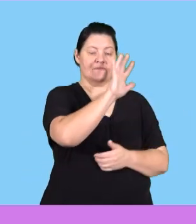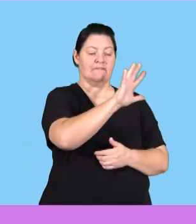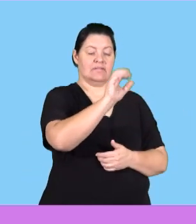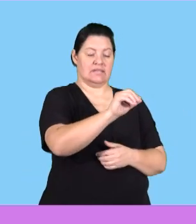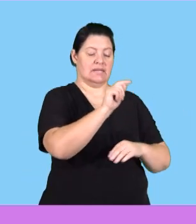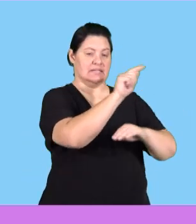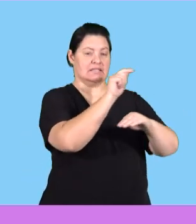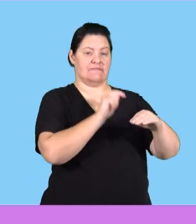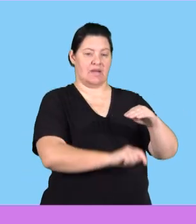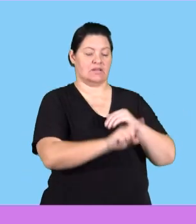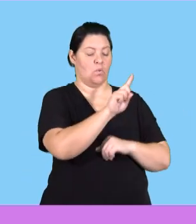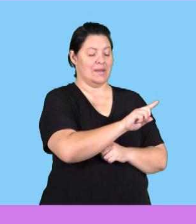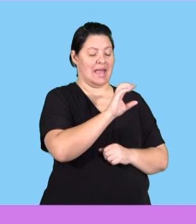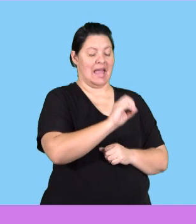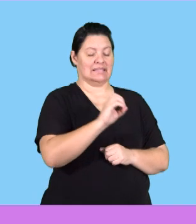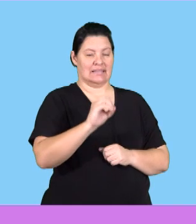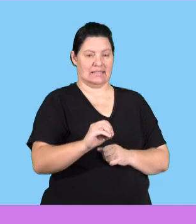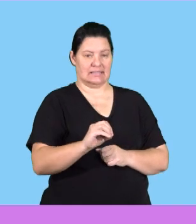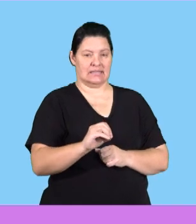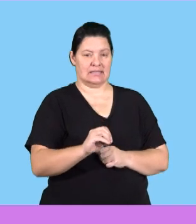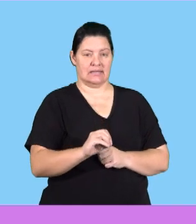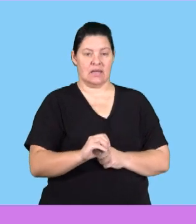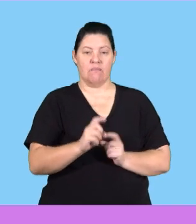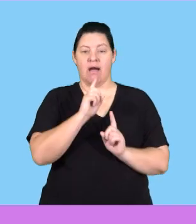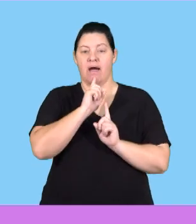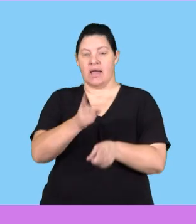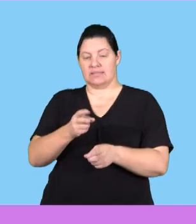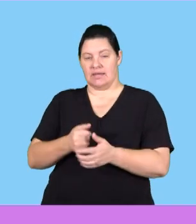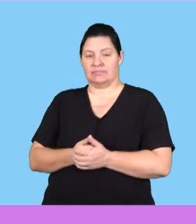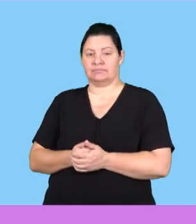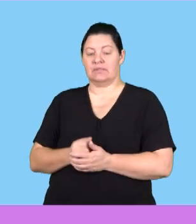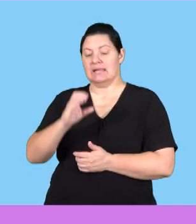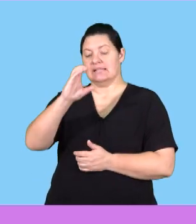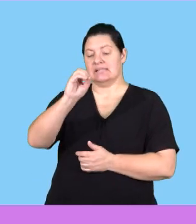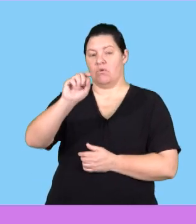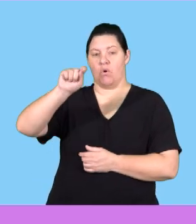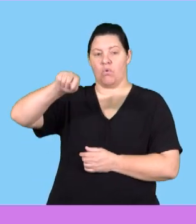50 divide by 100, then it's